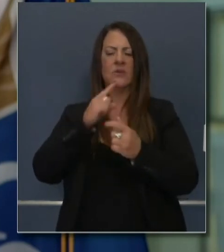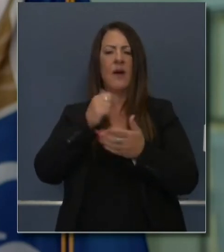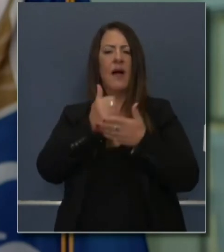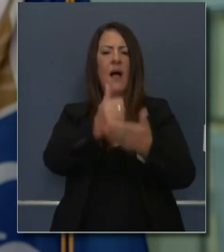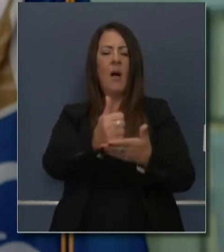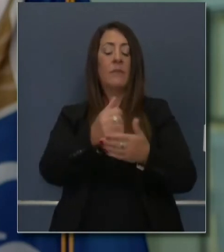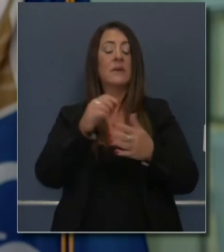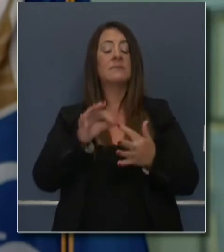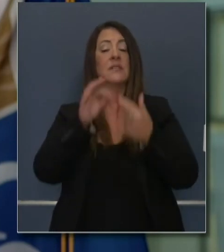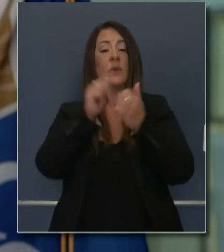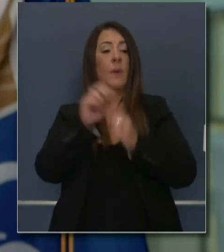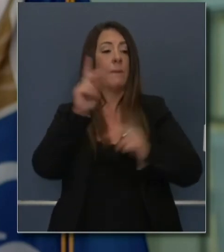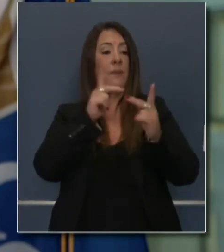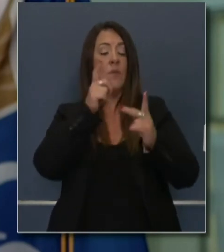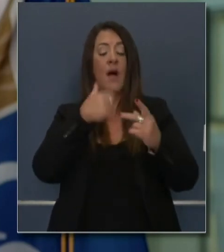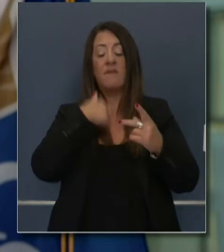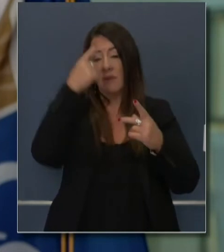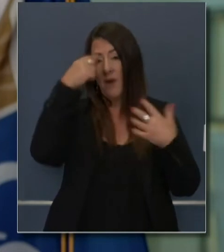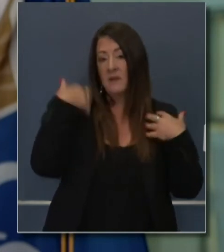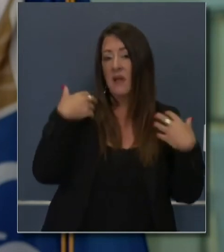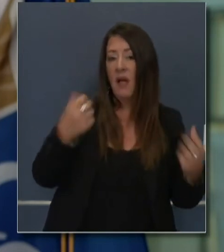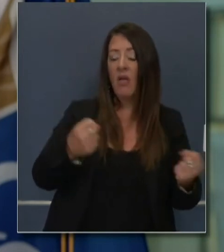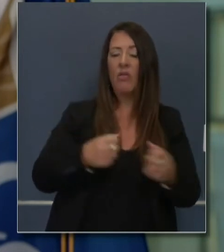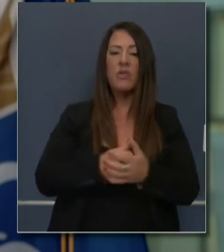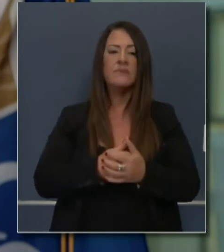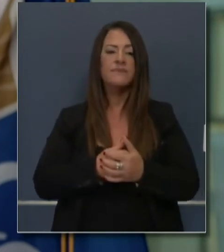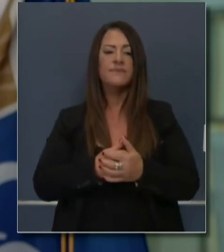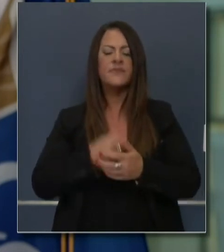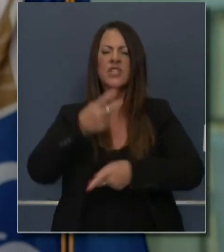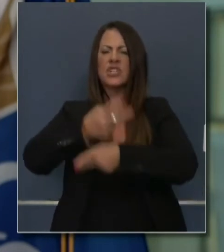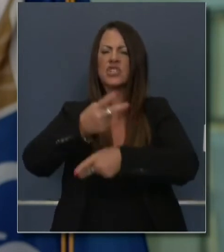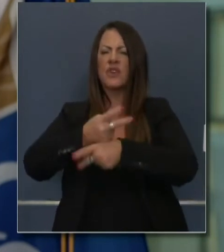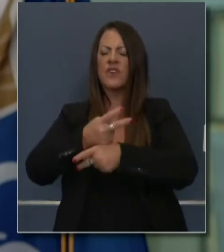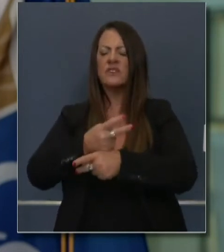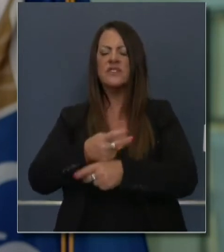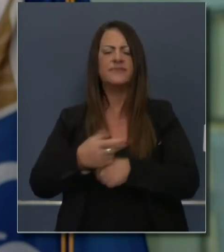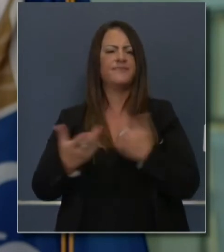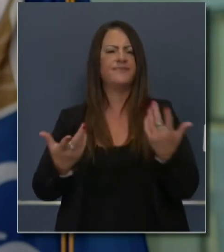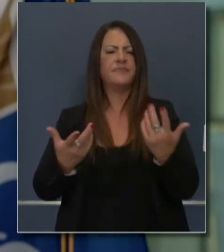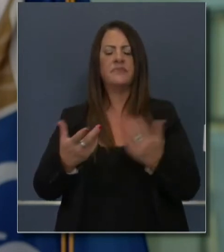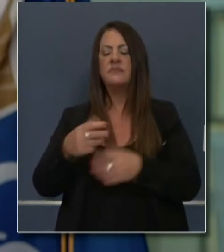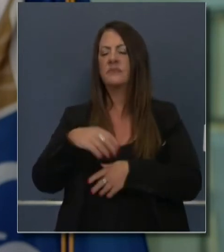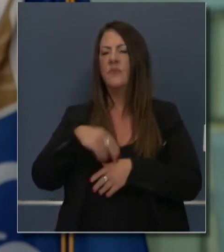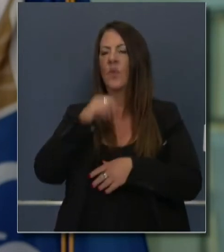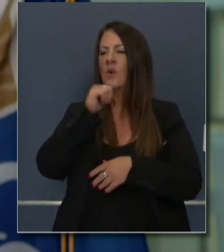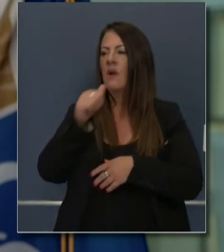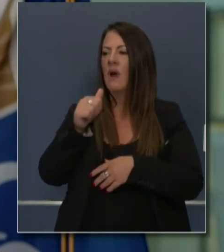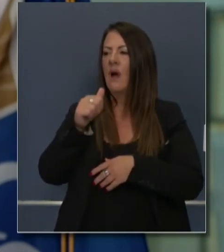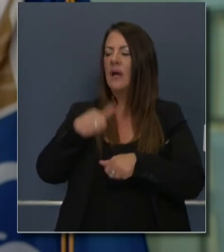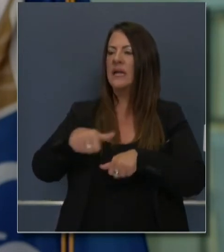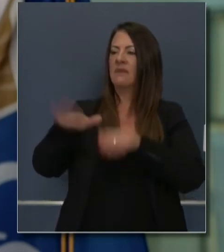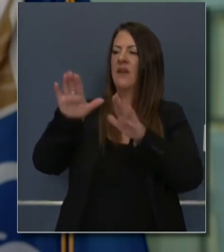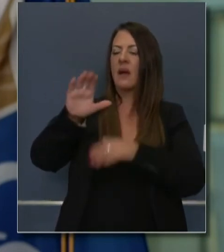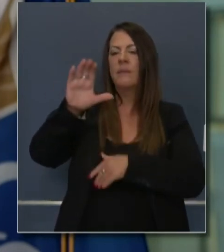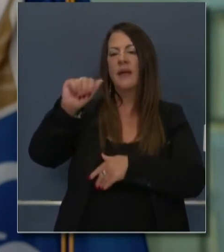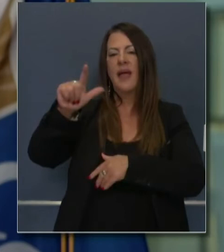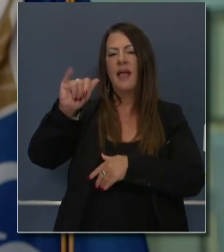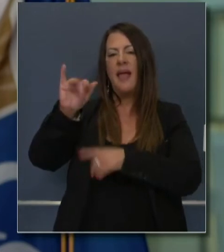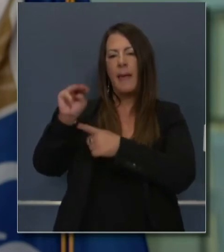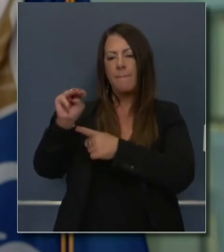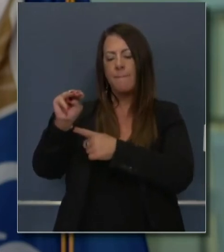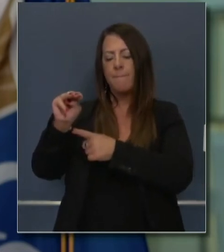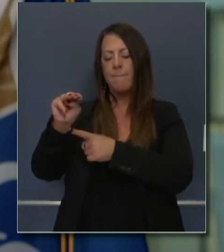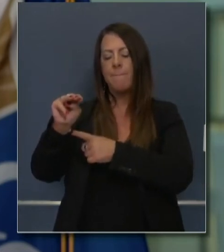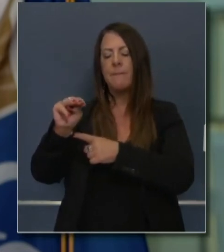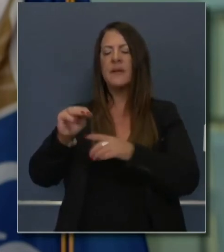conservatorships. On our proposal, we referenced called CalAIM. We're not walking away from CalAIM. We may have had to delay